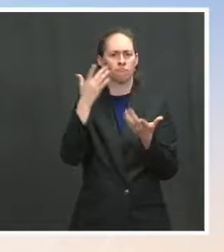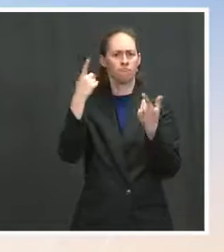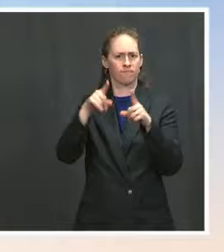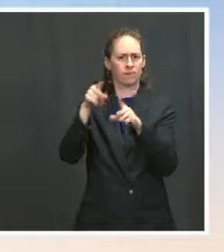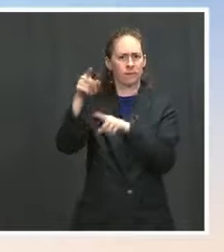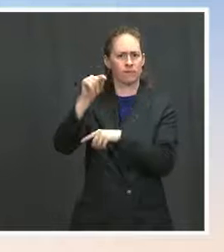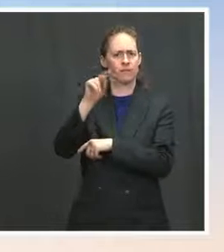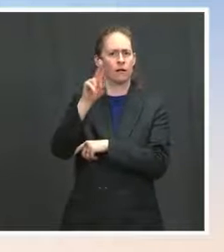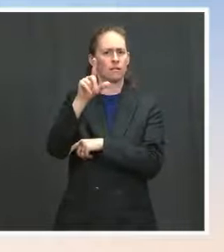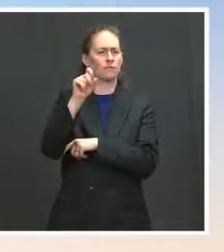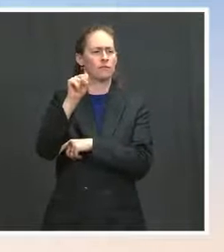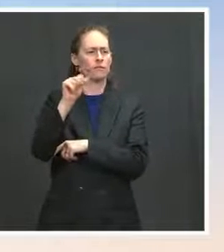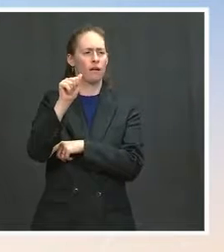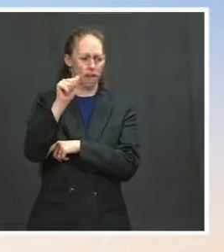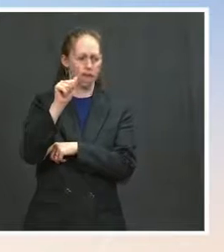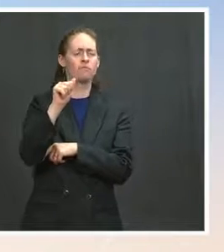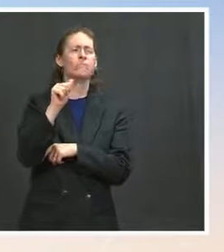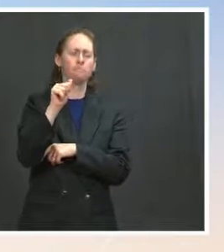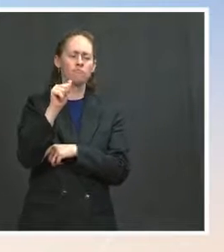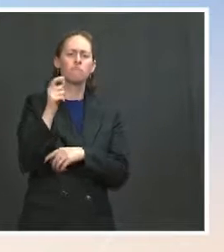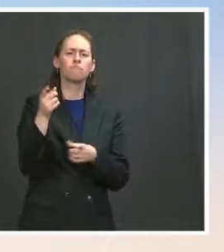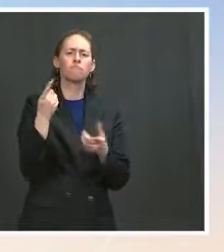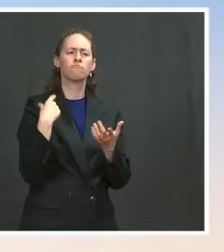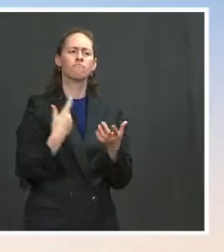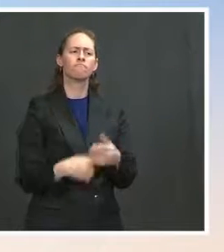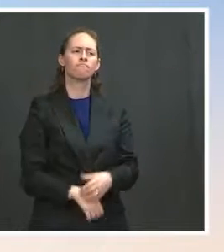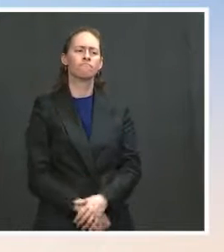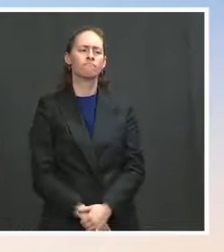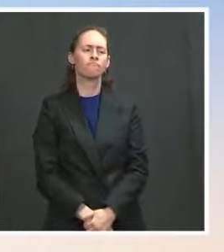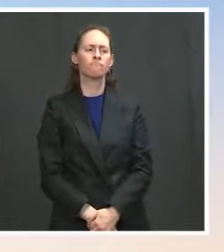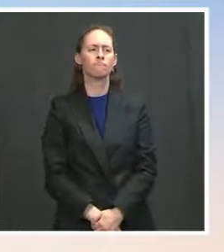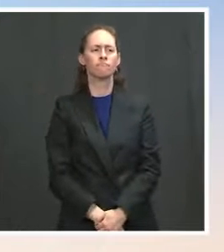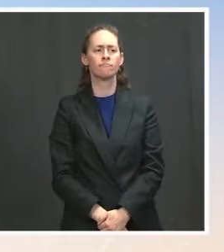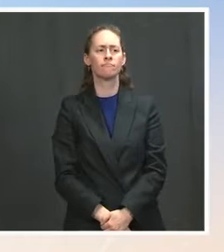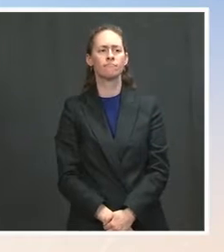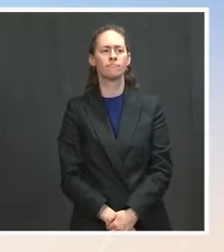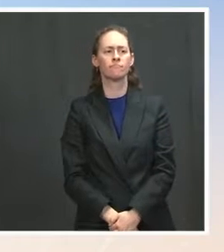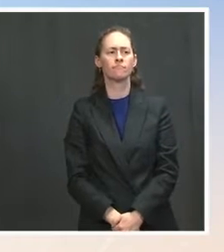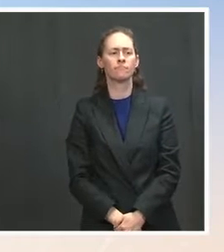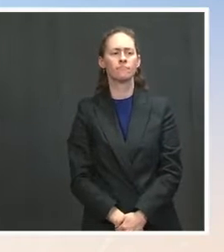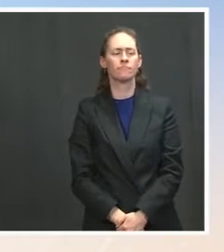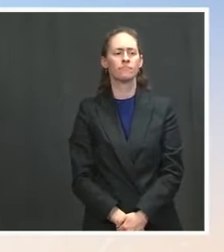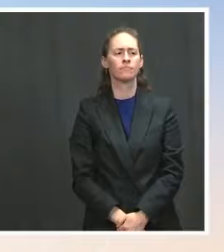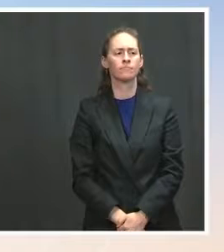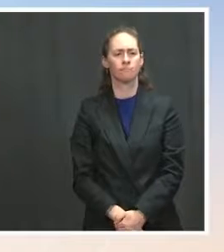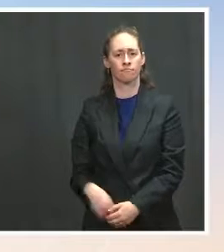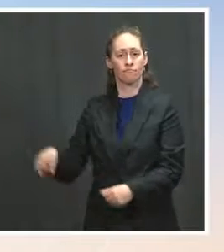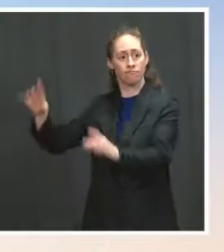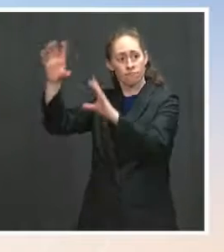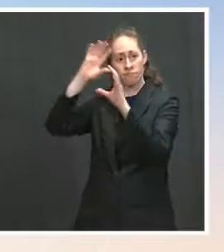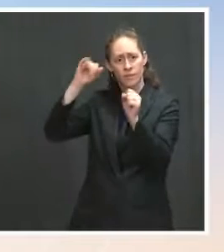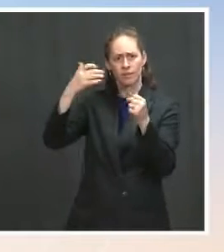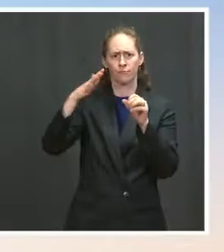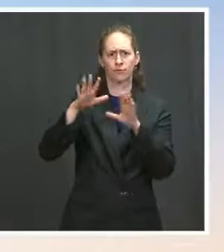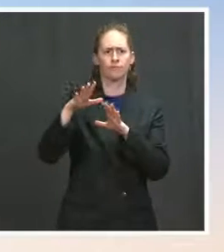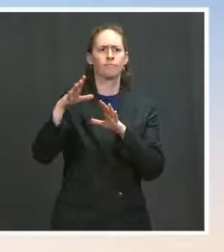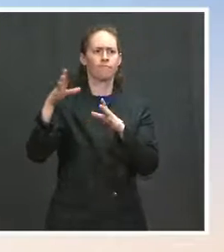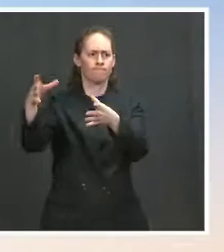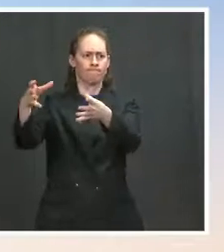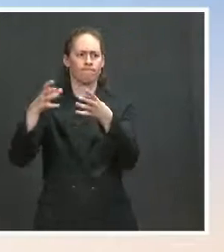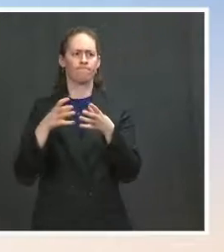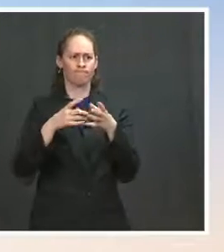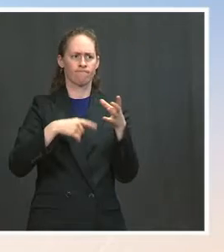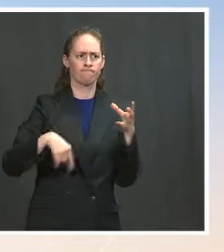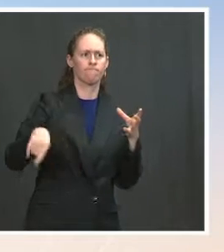from the president and have heard from this White House that he is supportive of a committee to study reparations, which is what H.R. 40 would do. But he